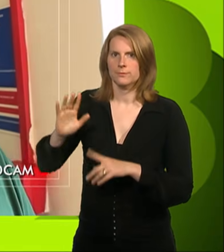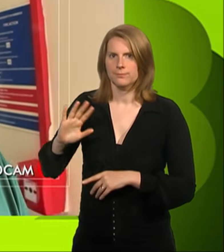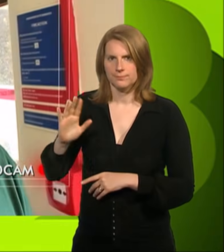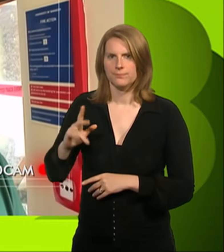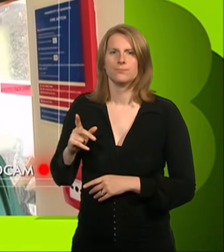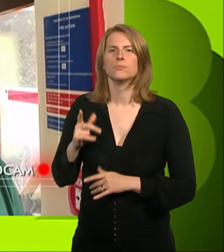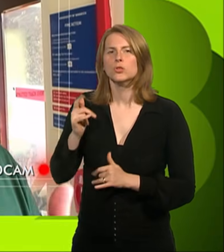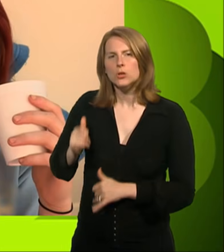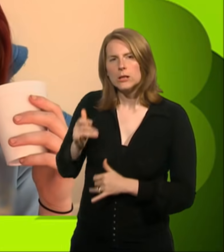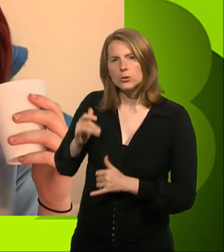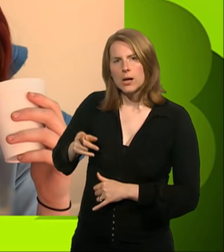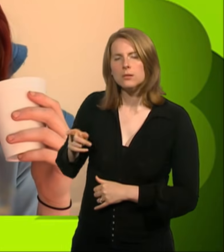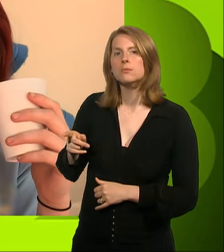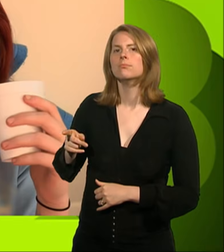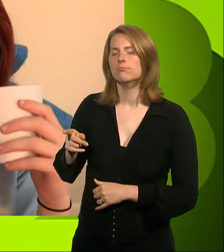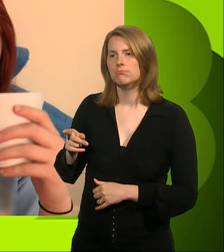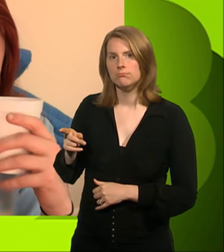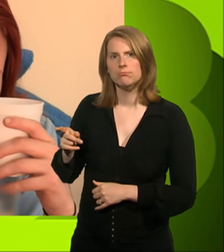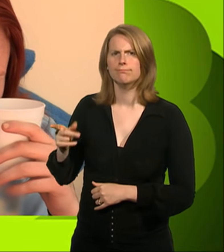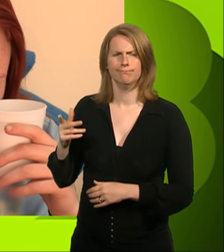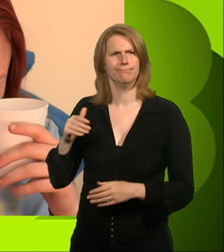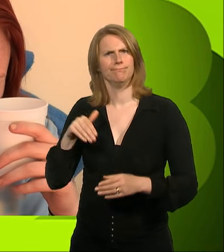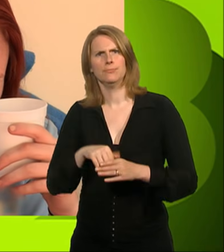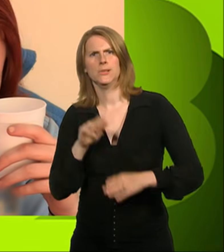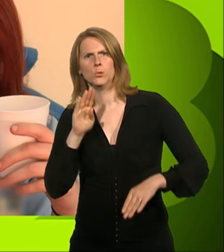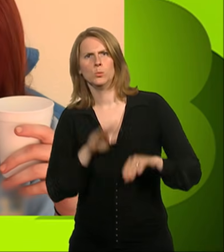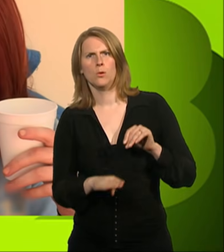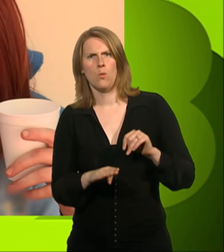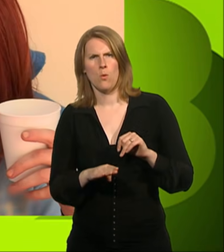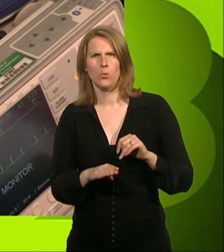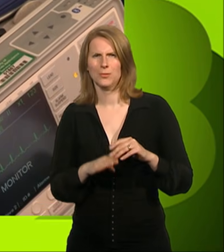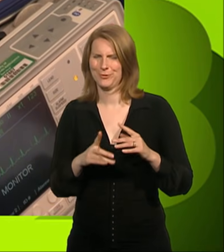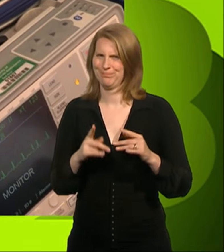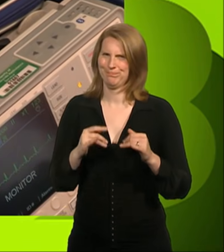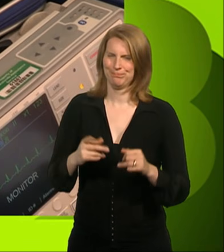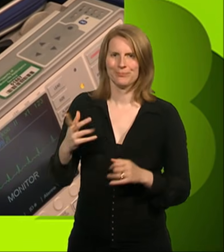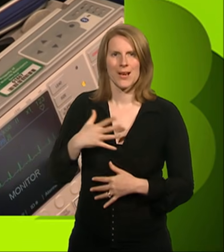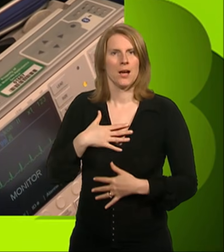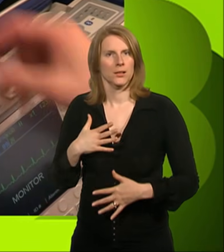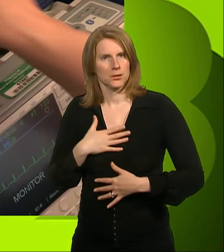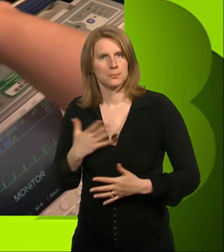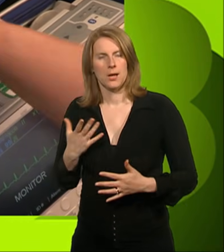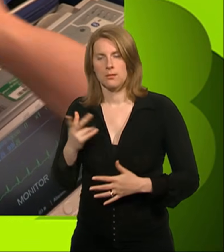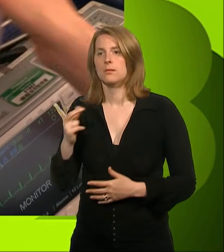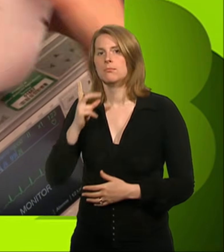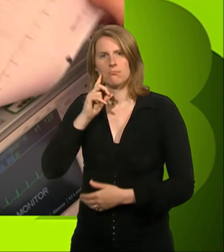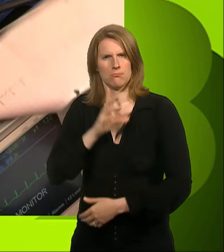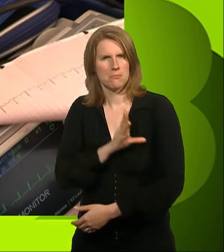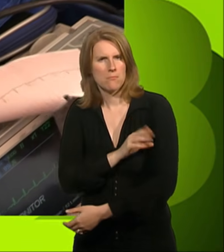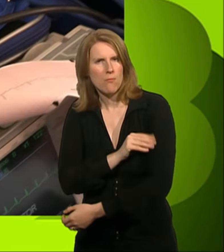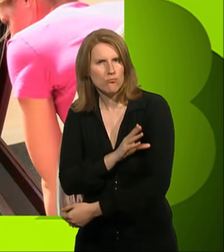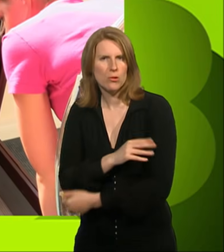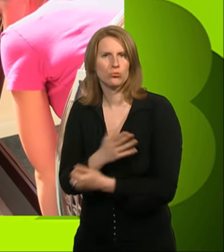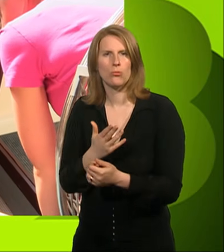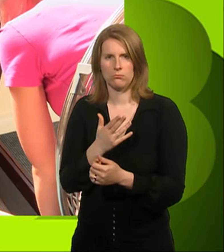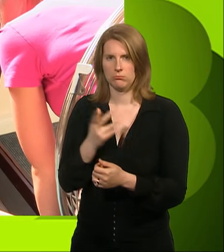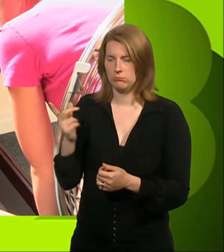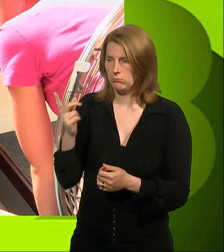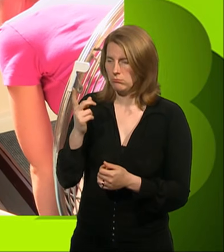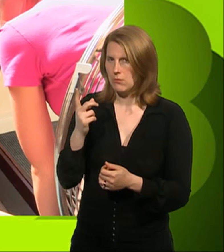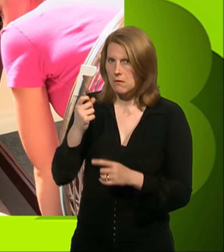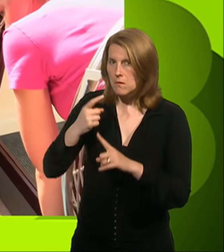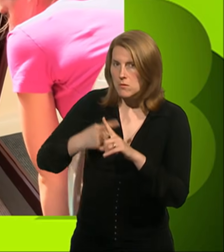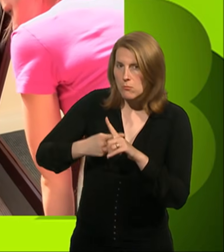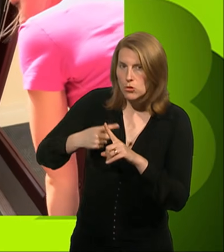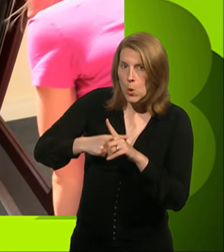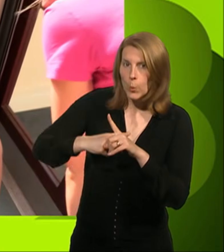blood pressure, she's checking whether or not she's got her temperature, she's checking her pulse, and she's checking the level of oxygen in her blood. Your pulse is going a little bit quick, but